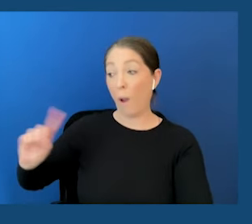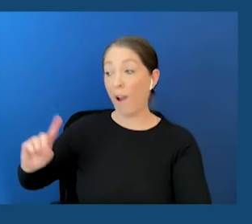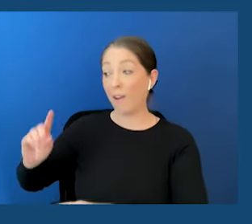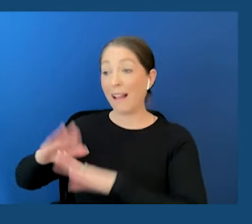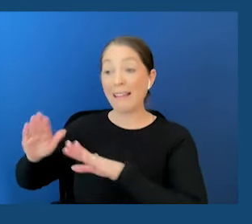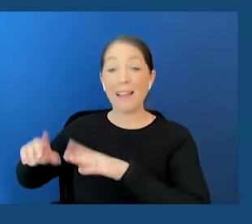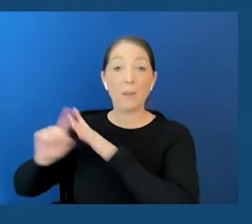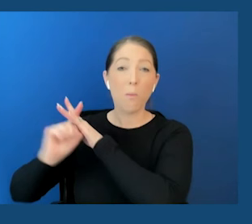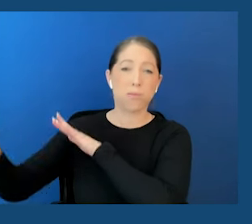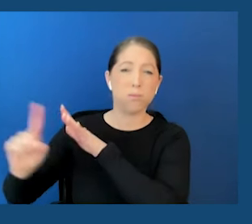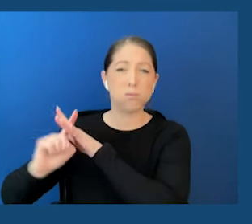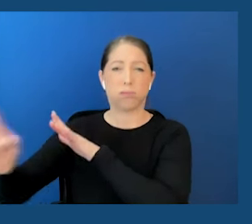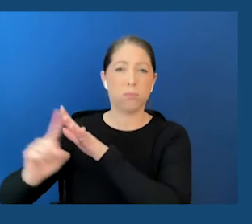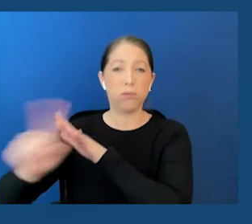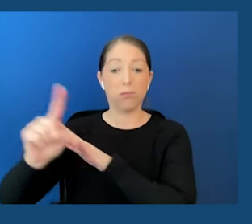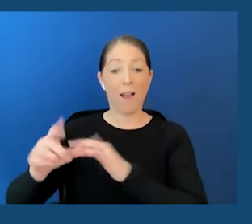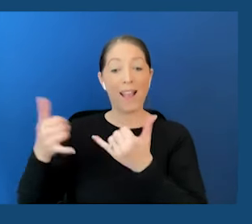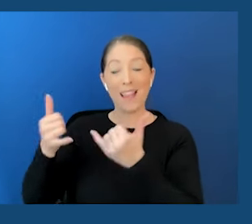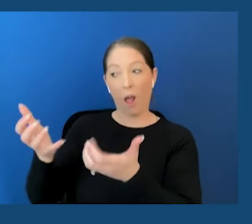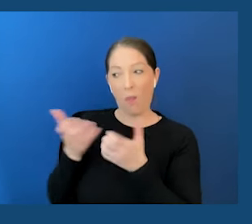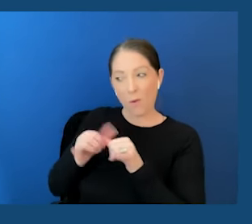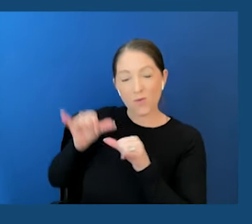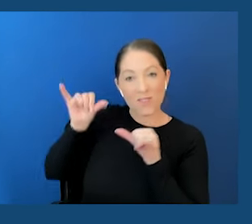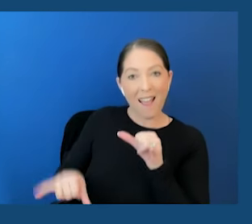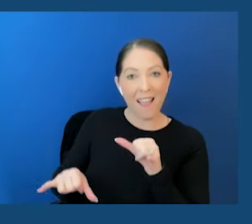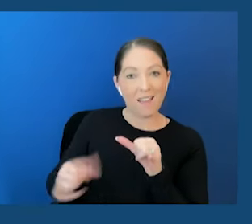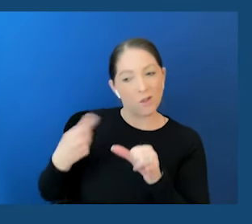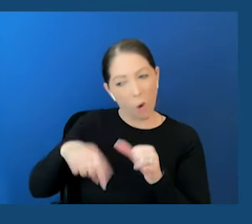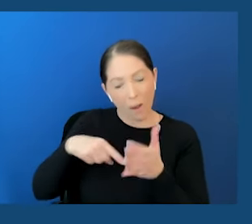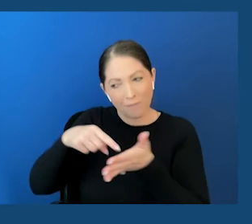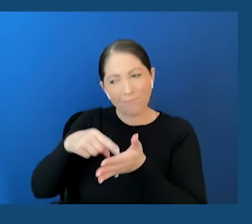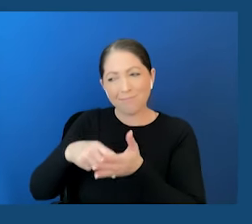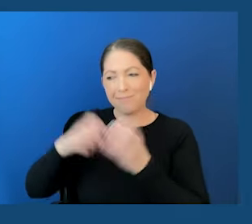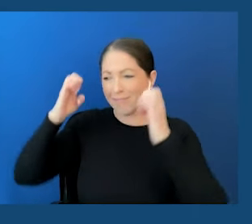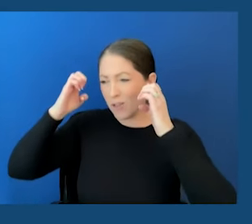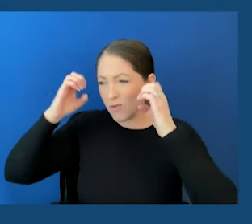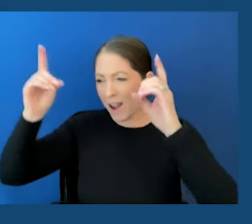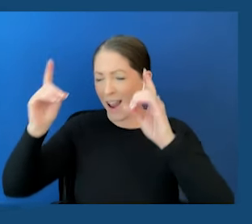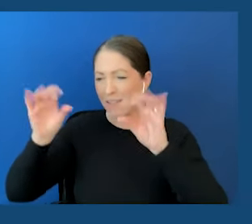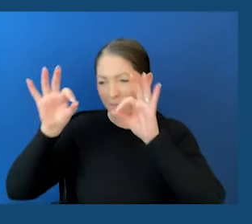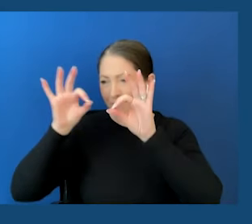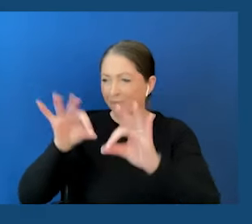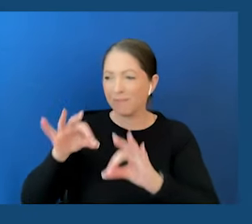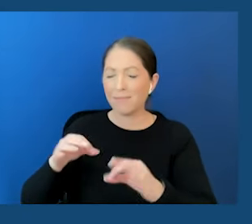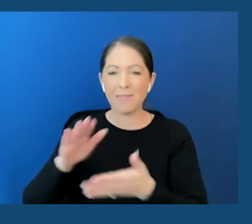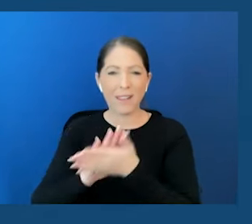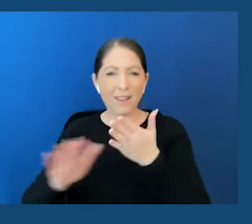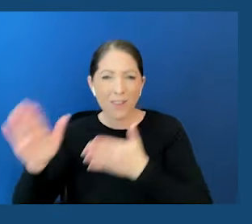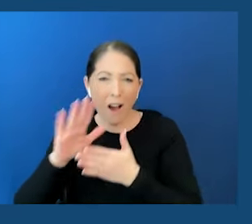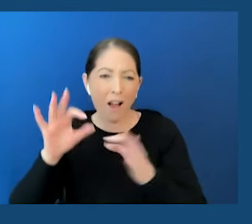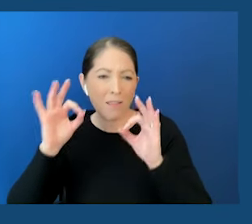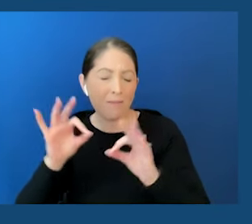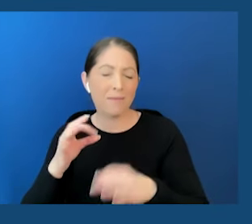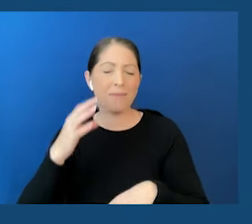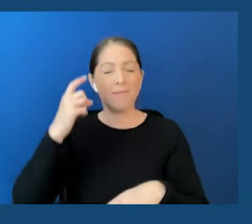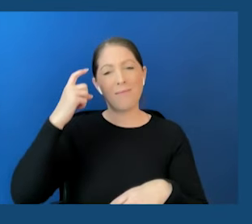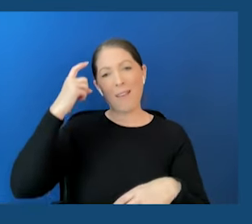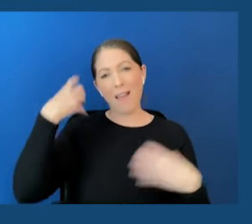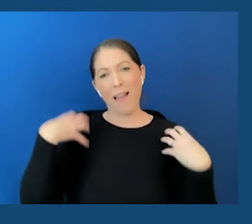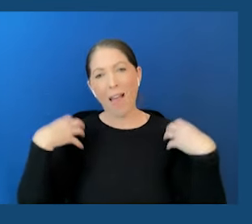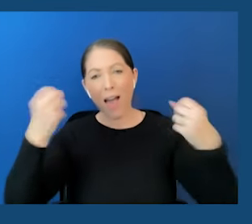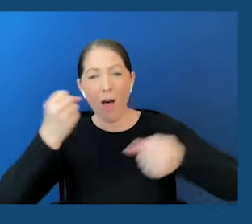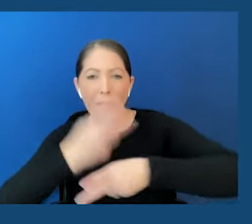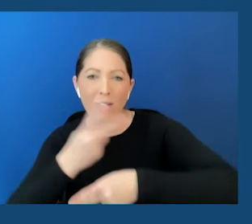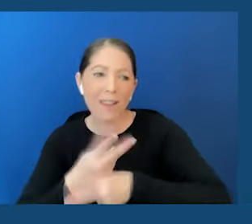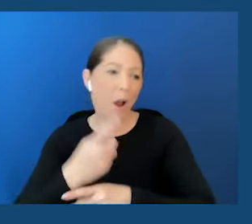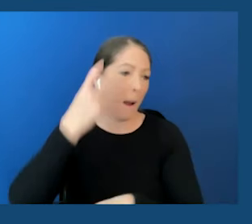them the best quality of life, the best education, the best colleges, the best health care, the best mental health services, child care for when